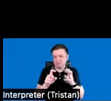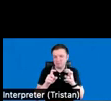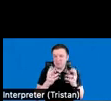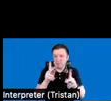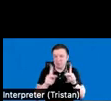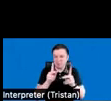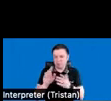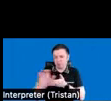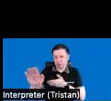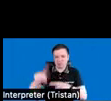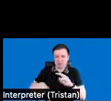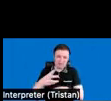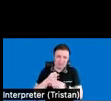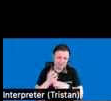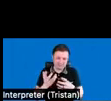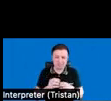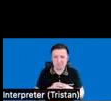using AAC.